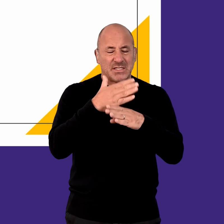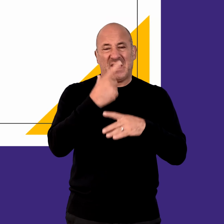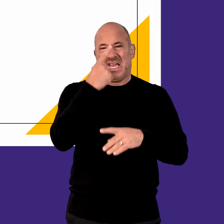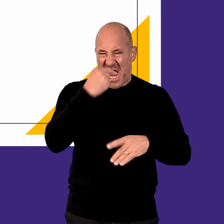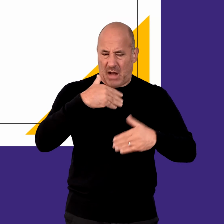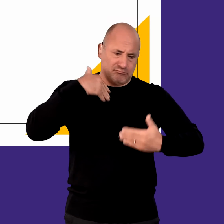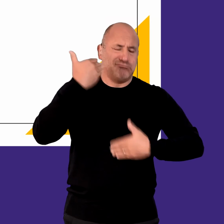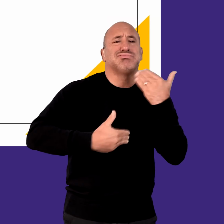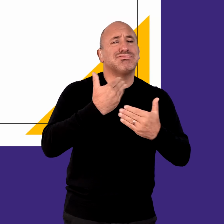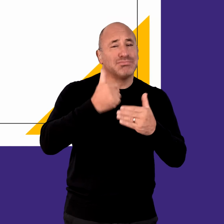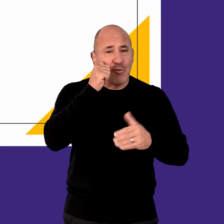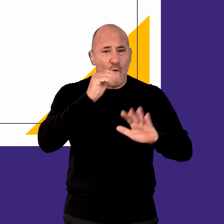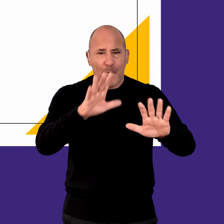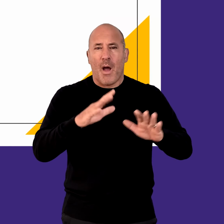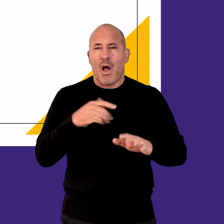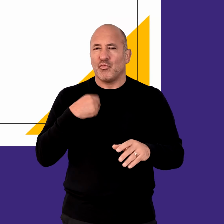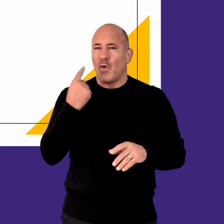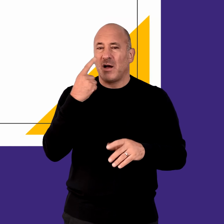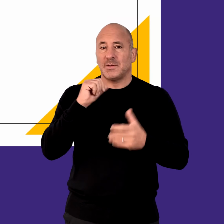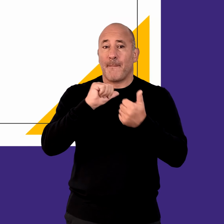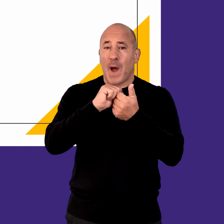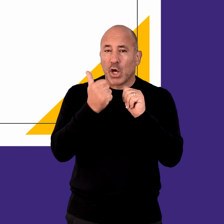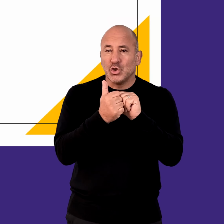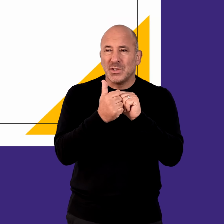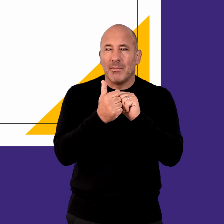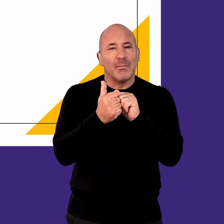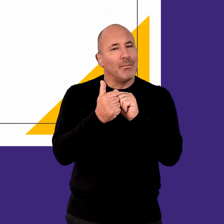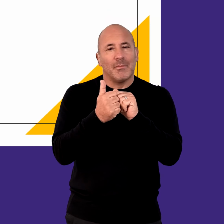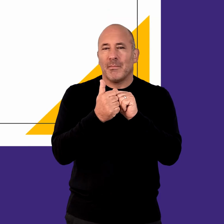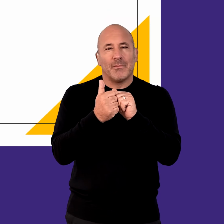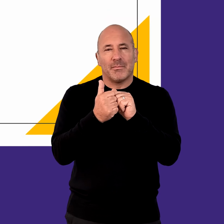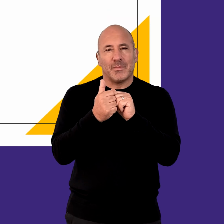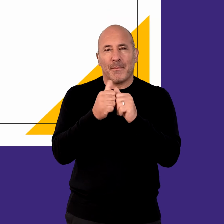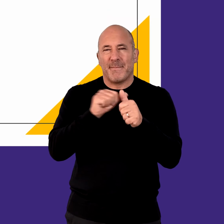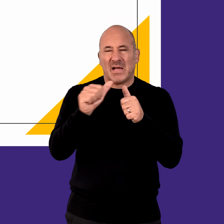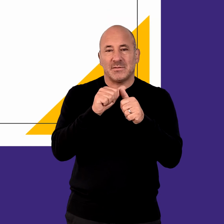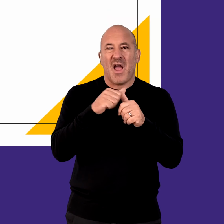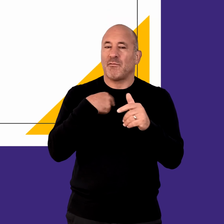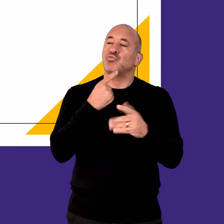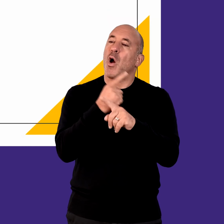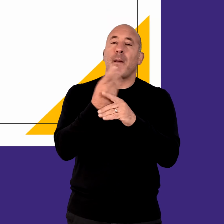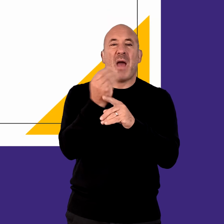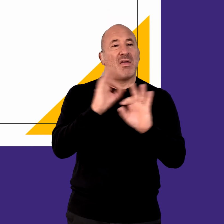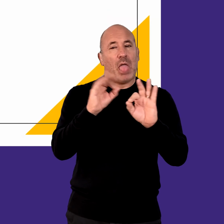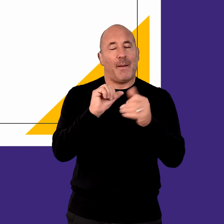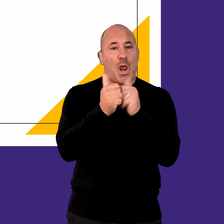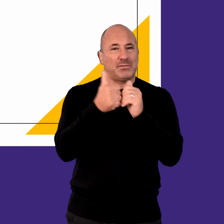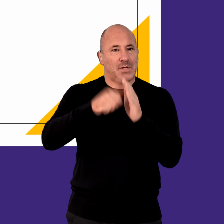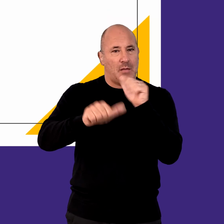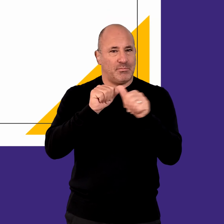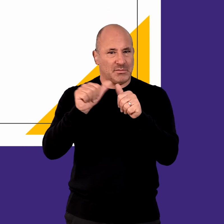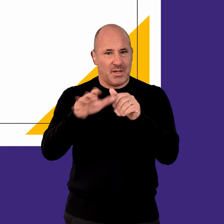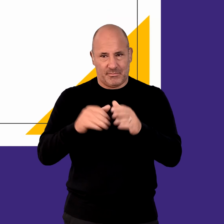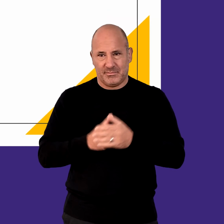it to make meaningful activity happen. But we've just found that partnerships are much more sustainable if that isn't the starting point.